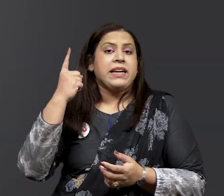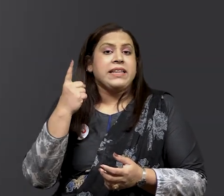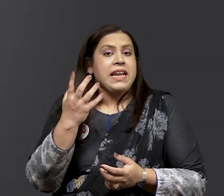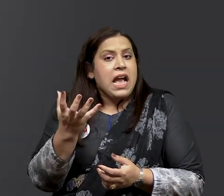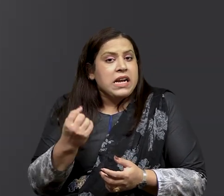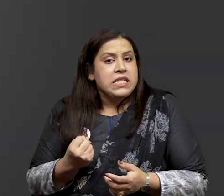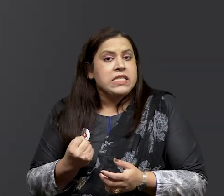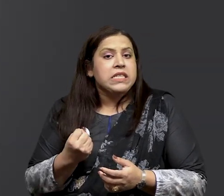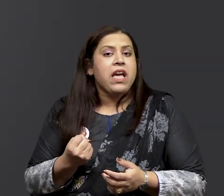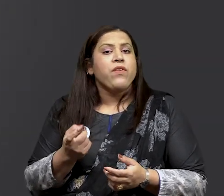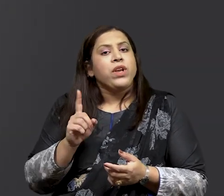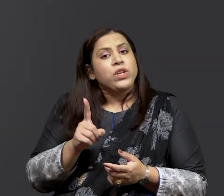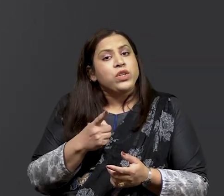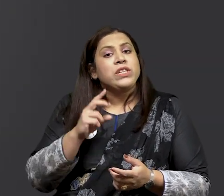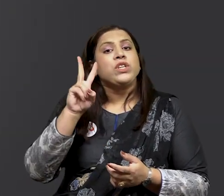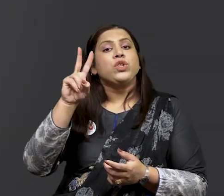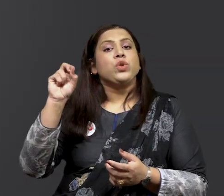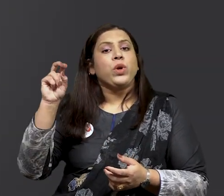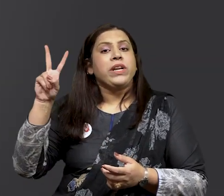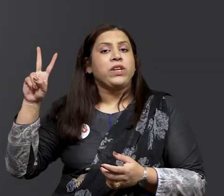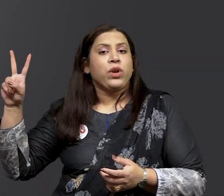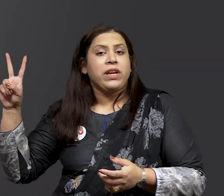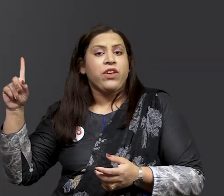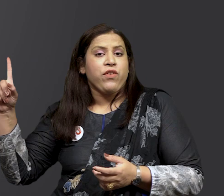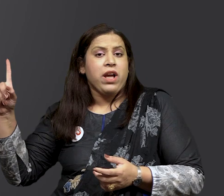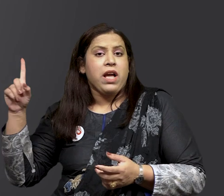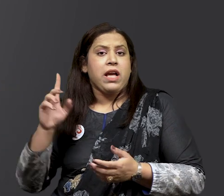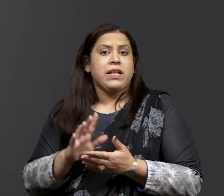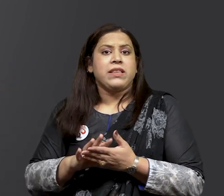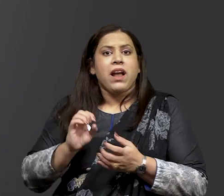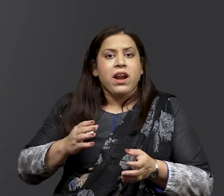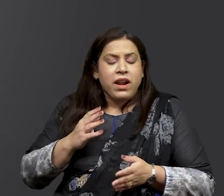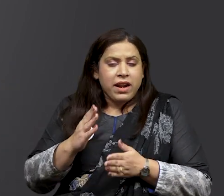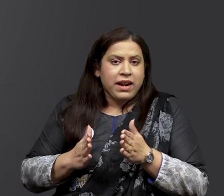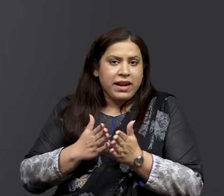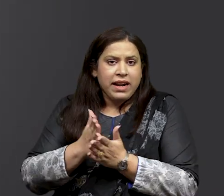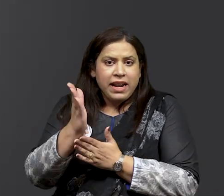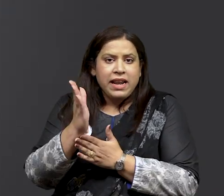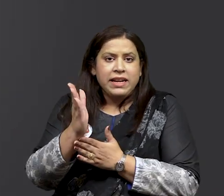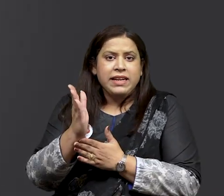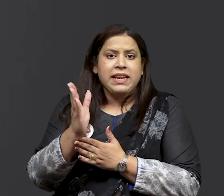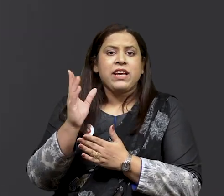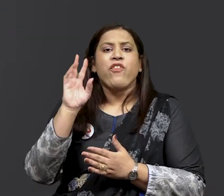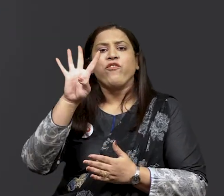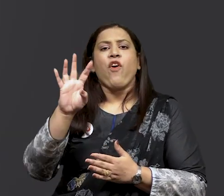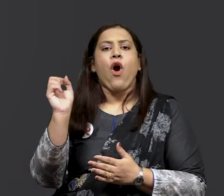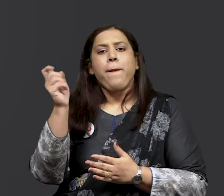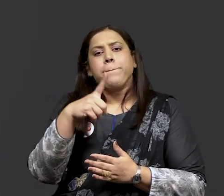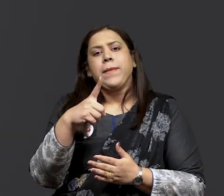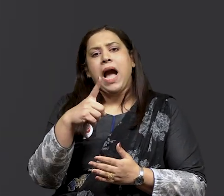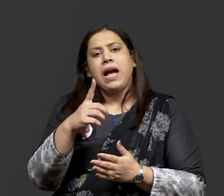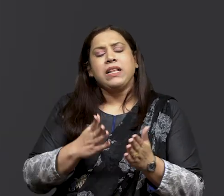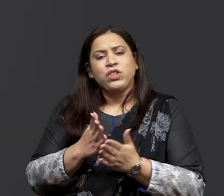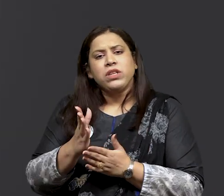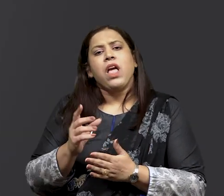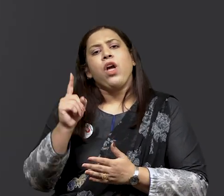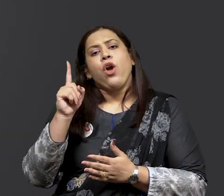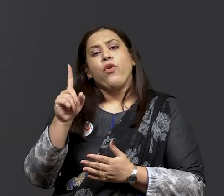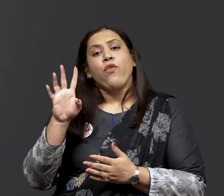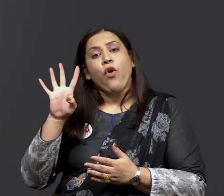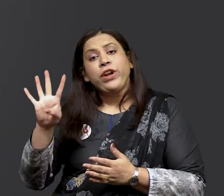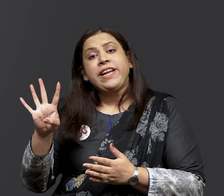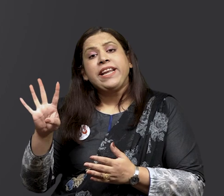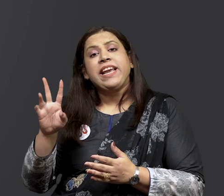initially conceived in June of 2021, and we've been running the organization now for about 4 months. We have about